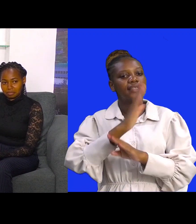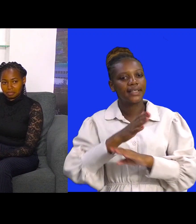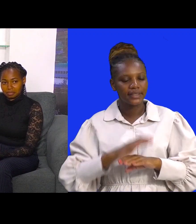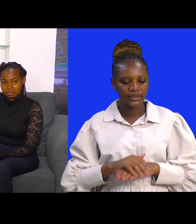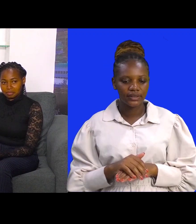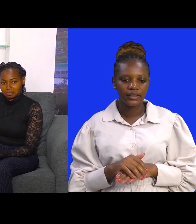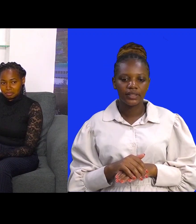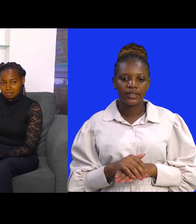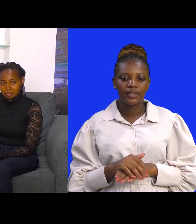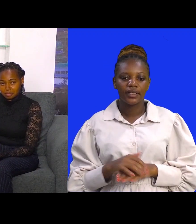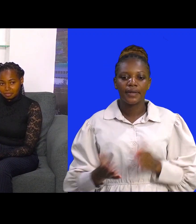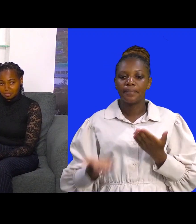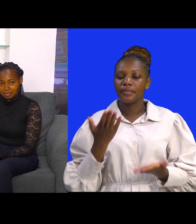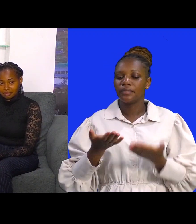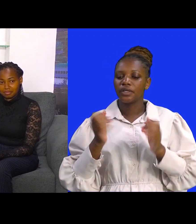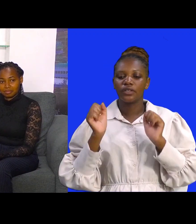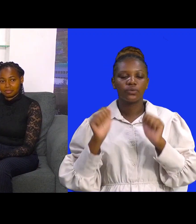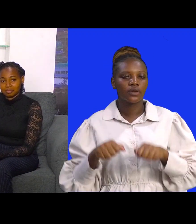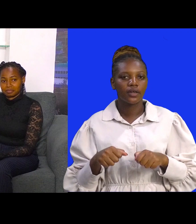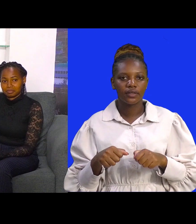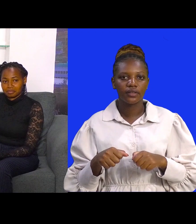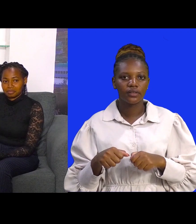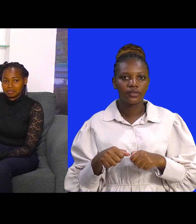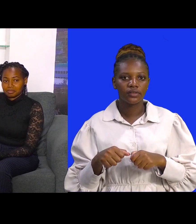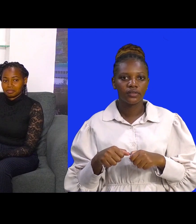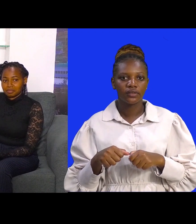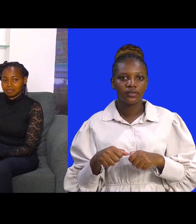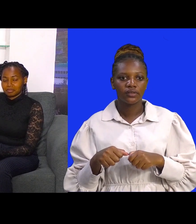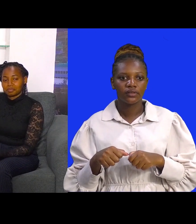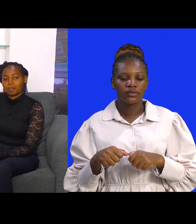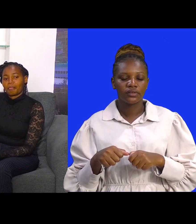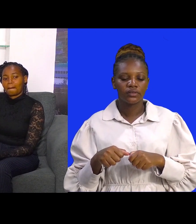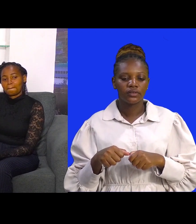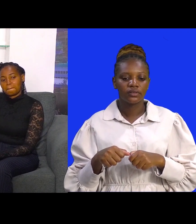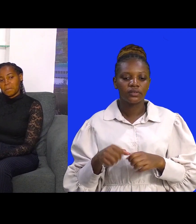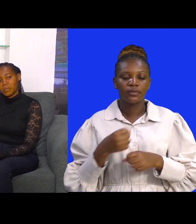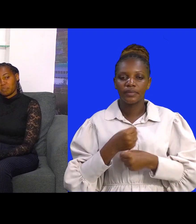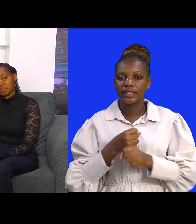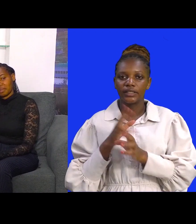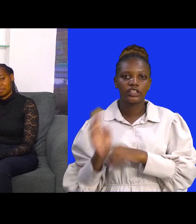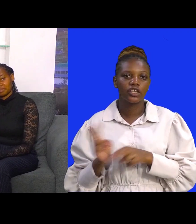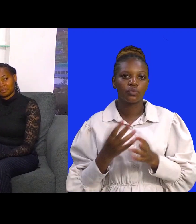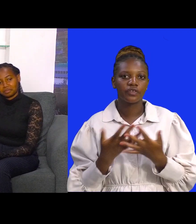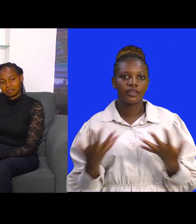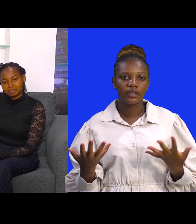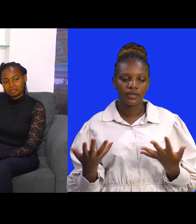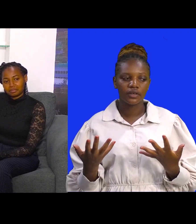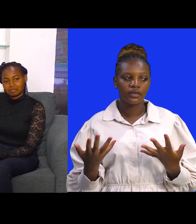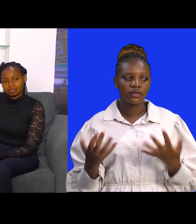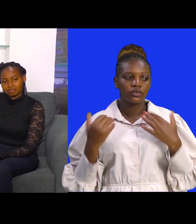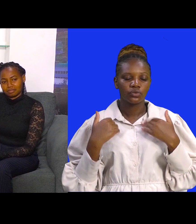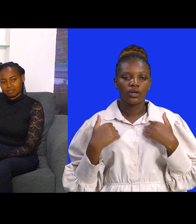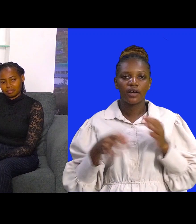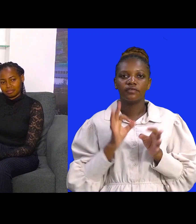So we tried it and it worked this year. Probably we might make it a normal thing